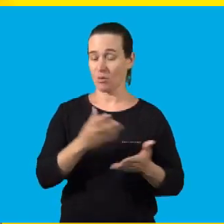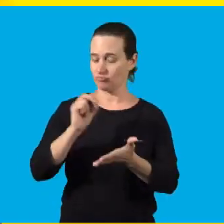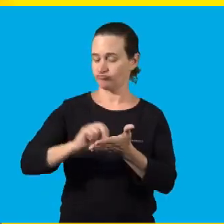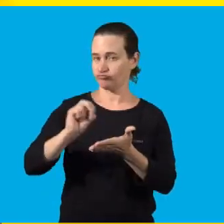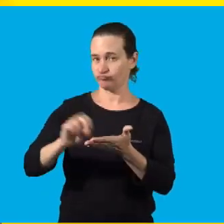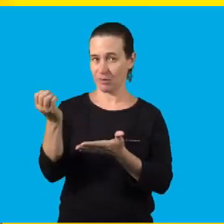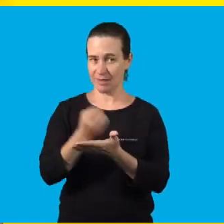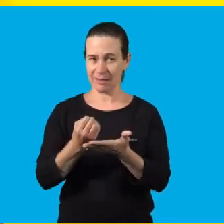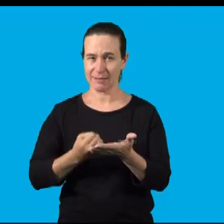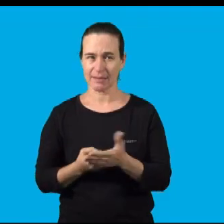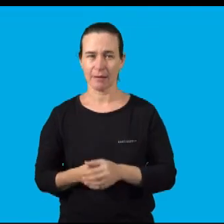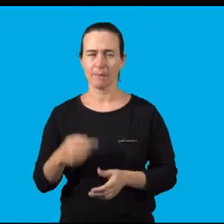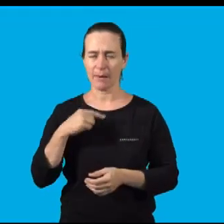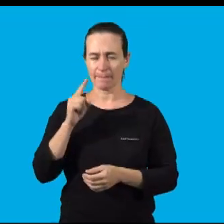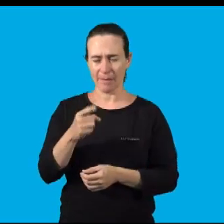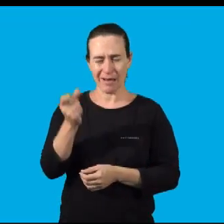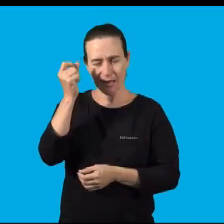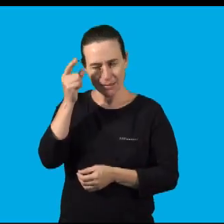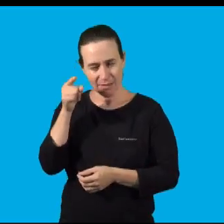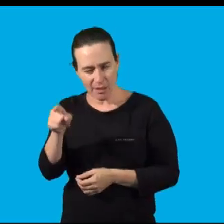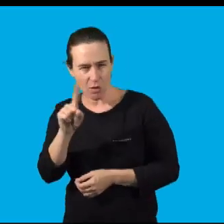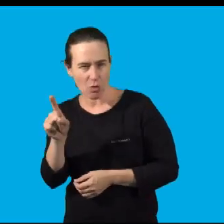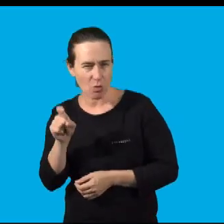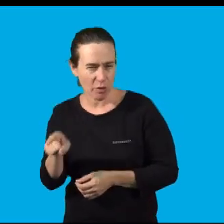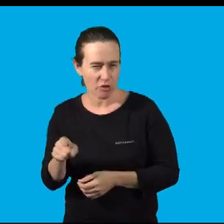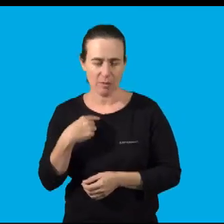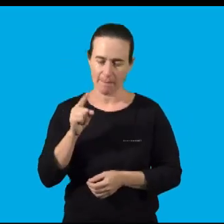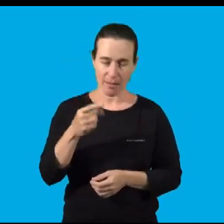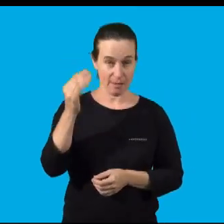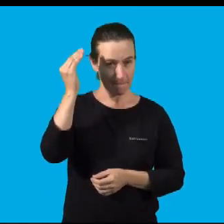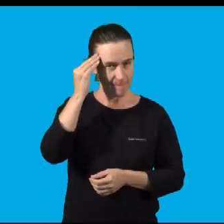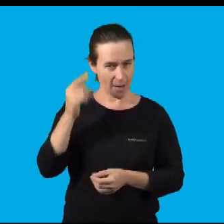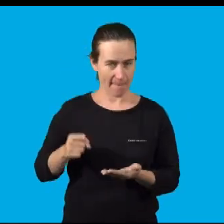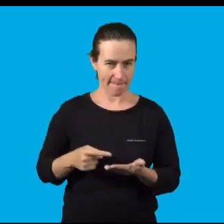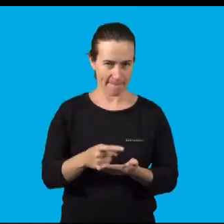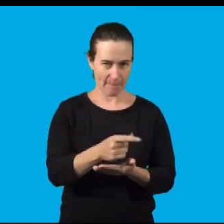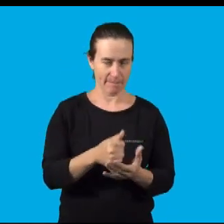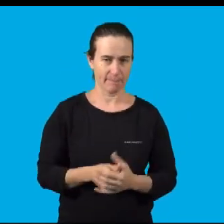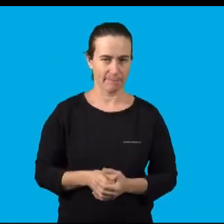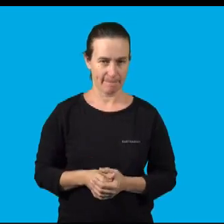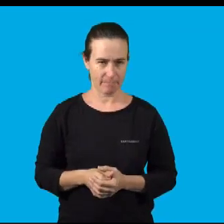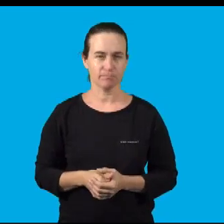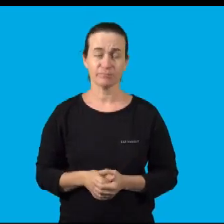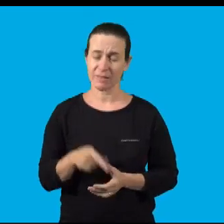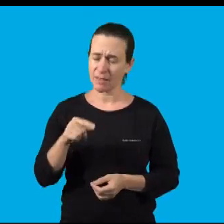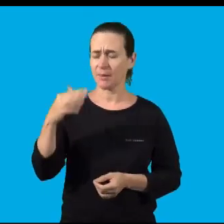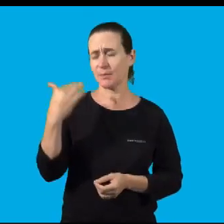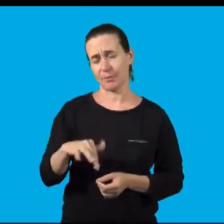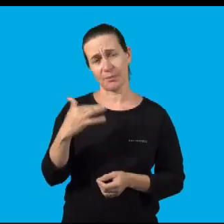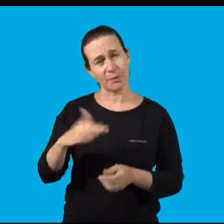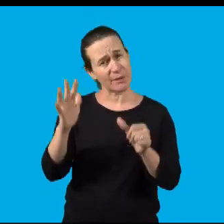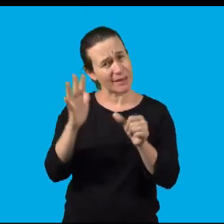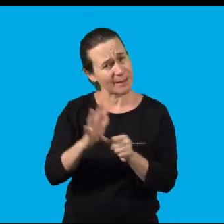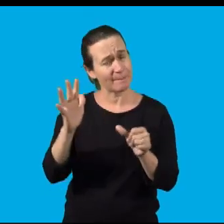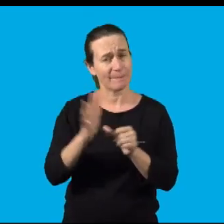Steps to writing the essay. Engage with the essay question. Work on the mind map. Very important. You must have a mind map. That